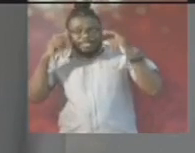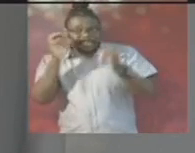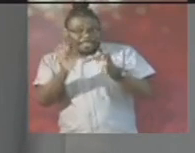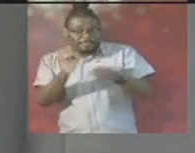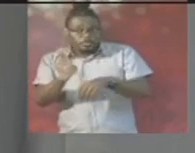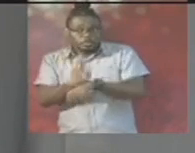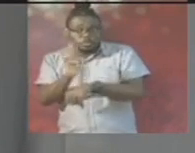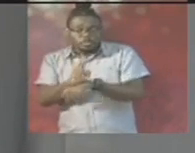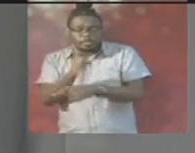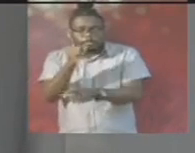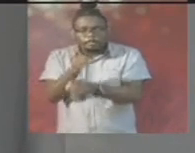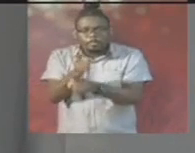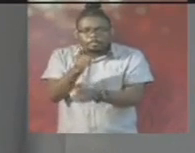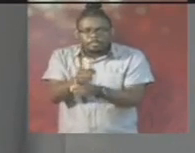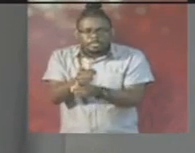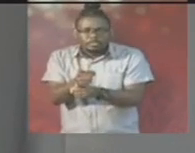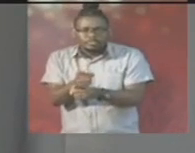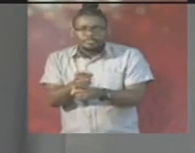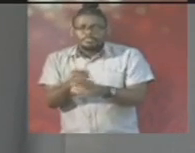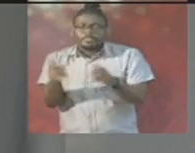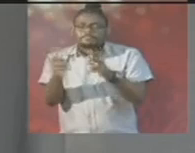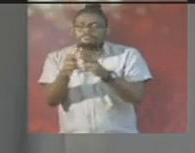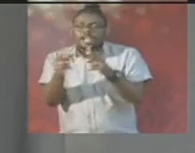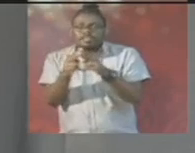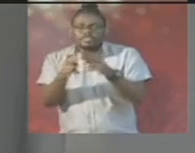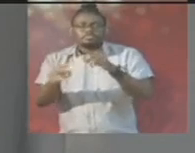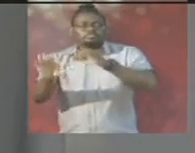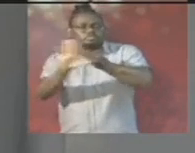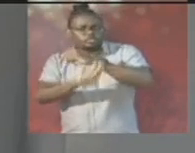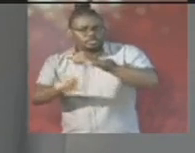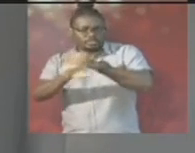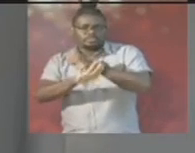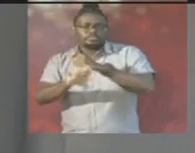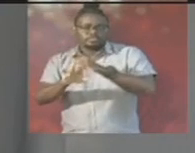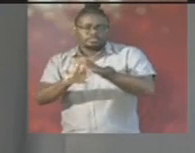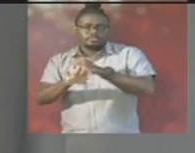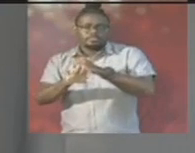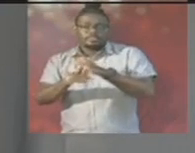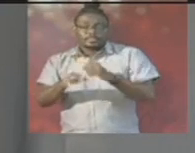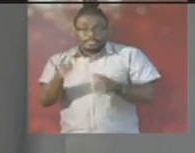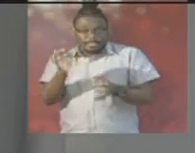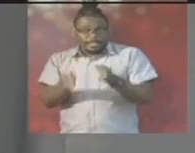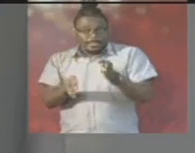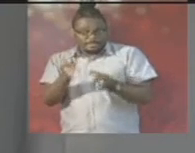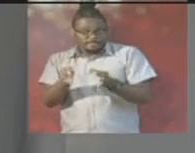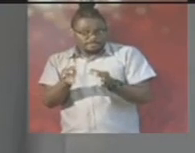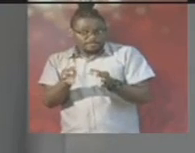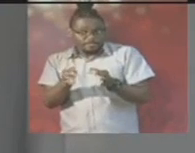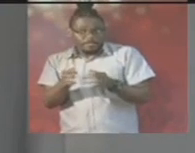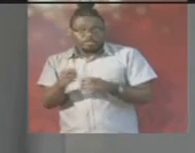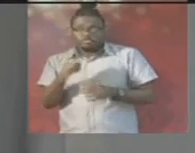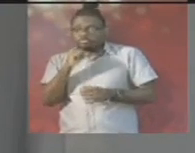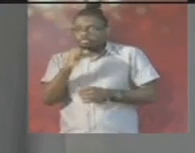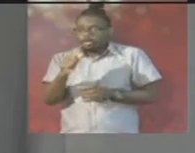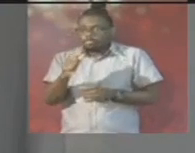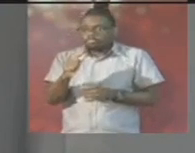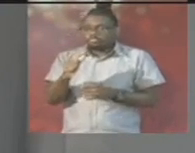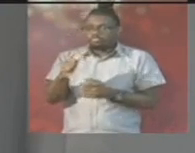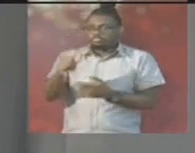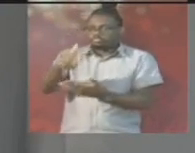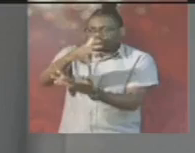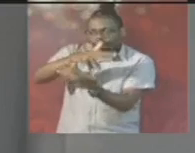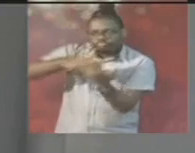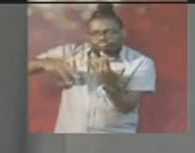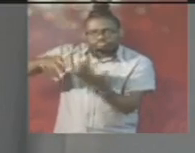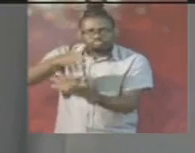is extremely effective. And if you do not get together in